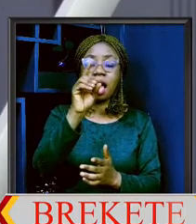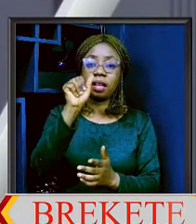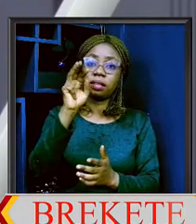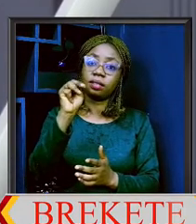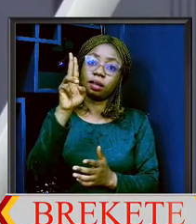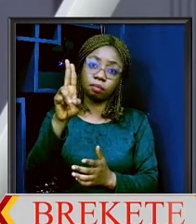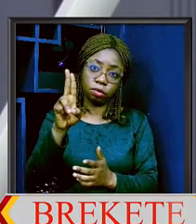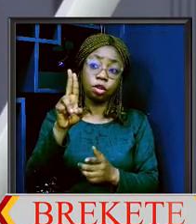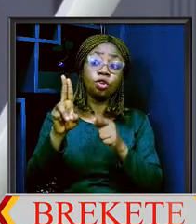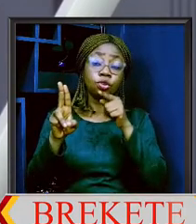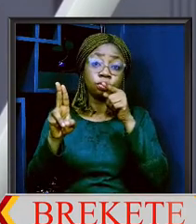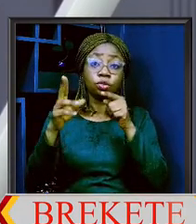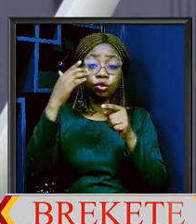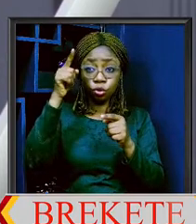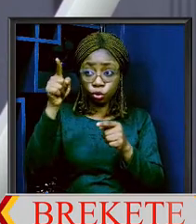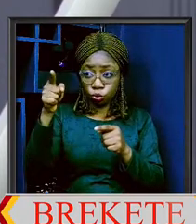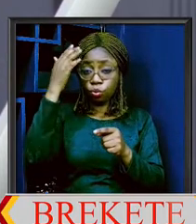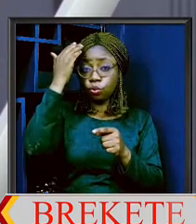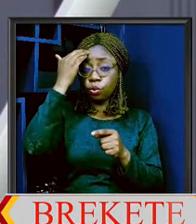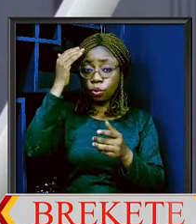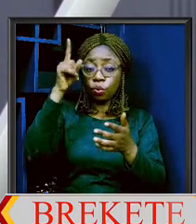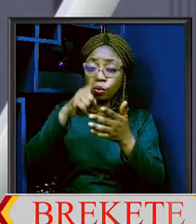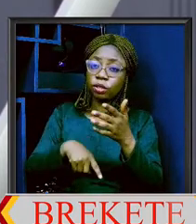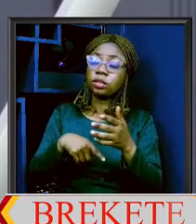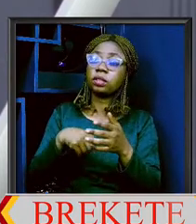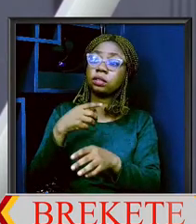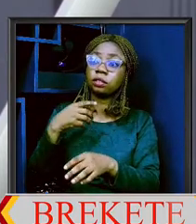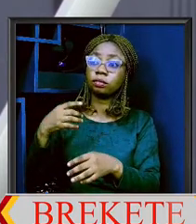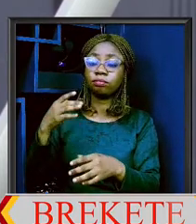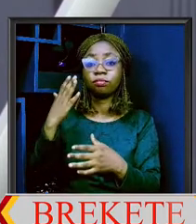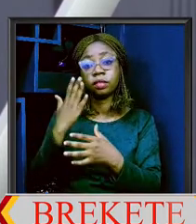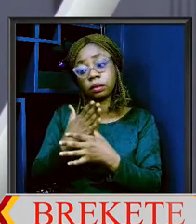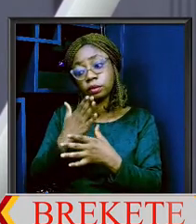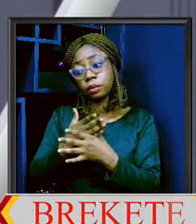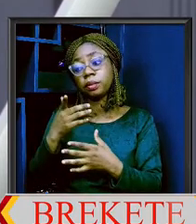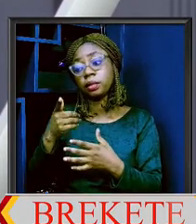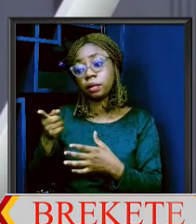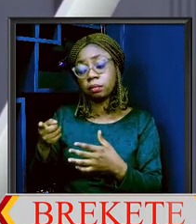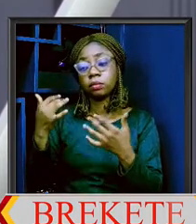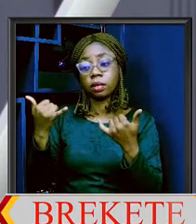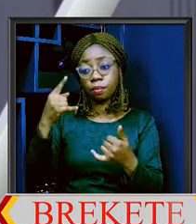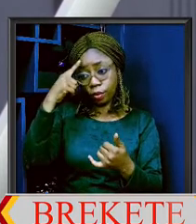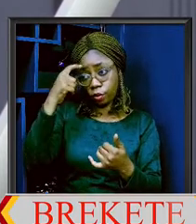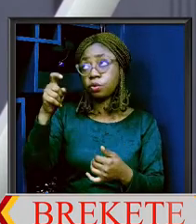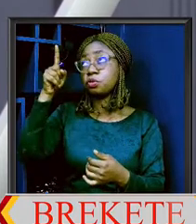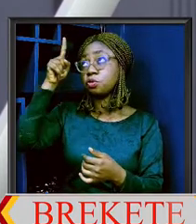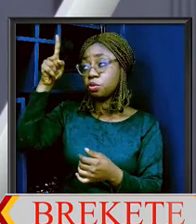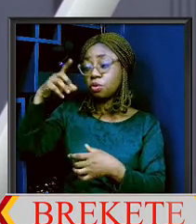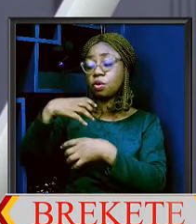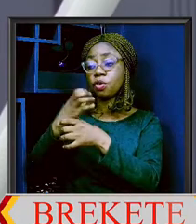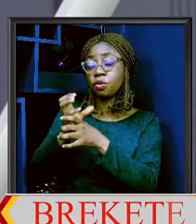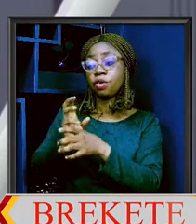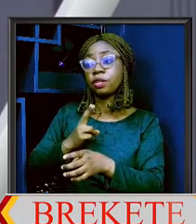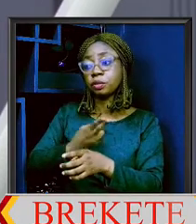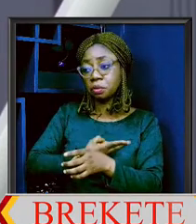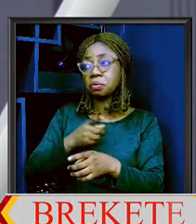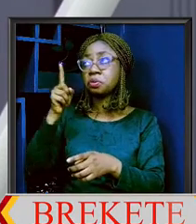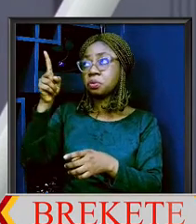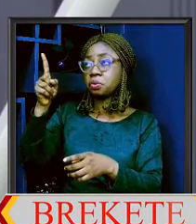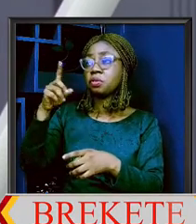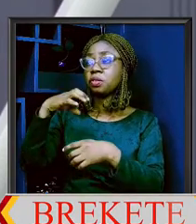Muhammad you know with they worry him as he did now because now you create now you creat us now you create heaven and